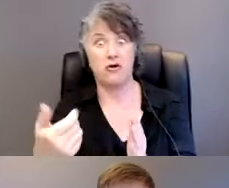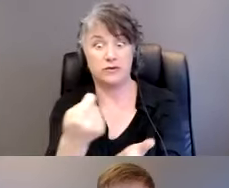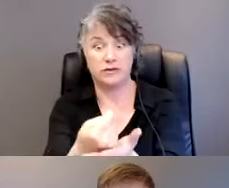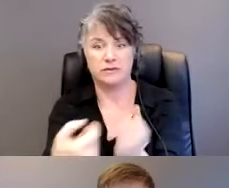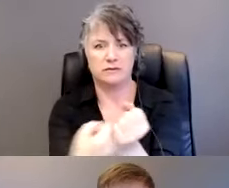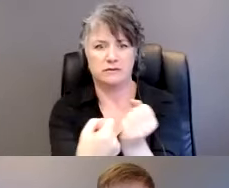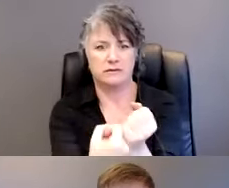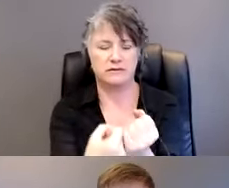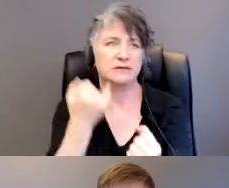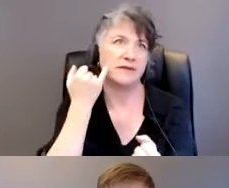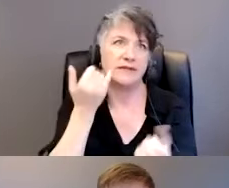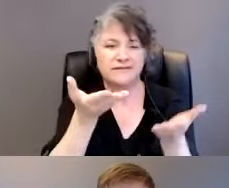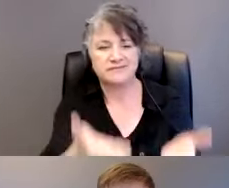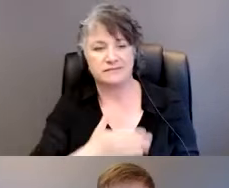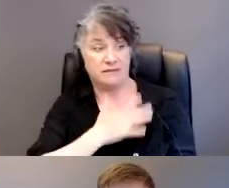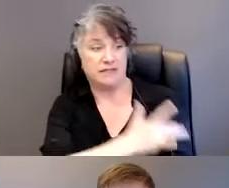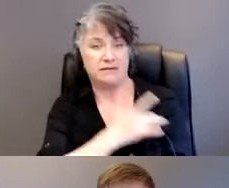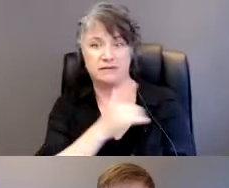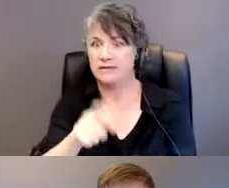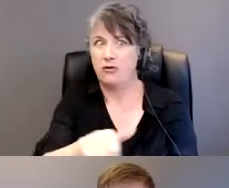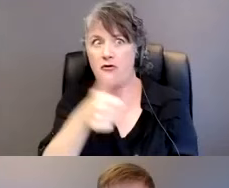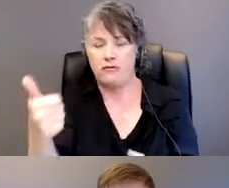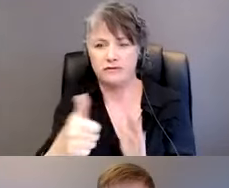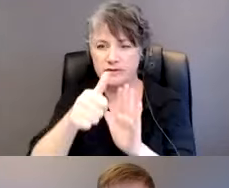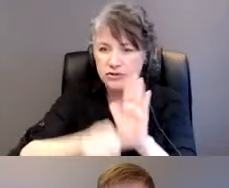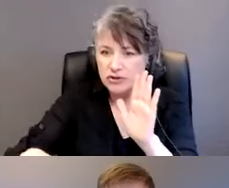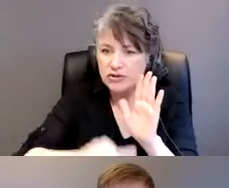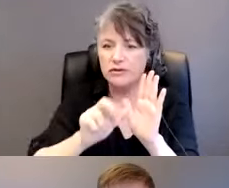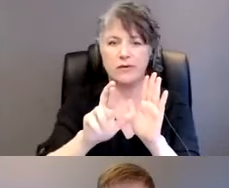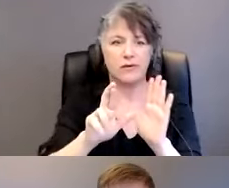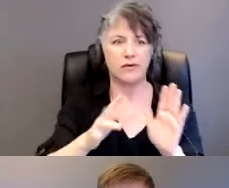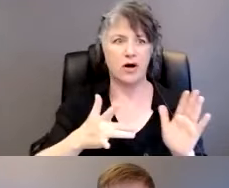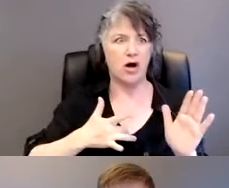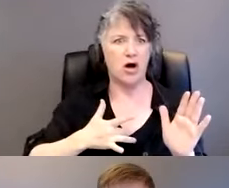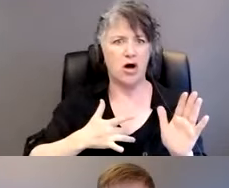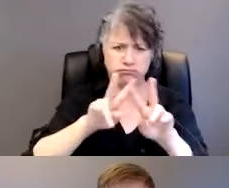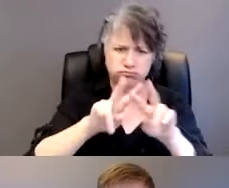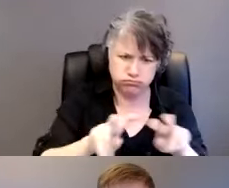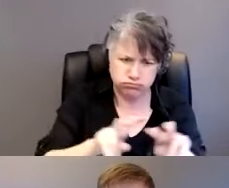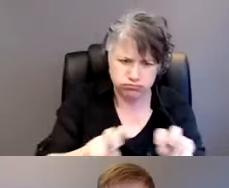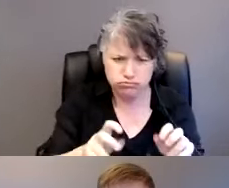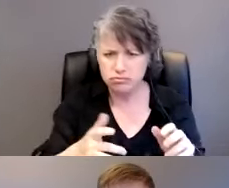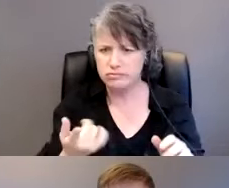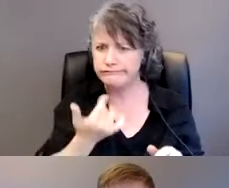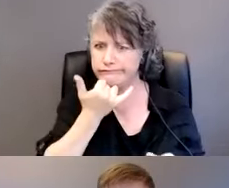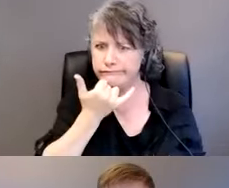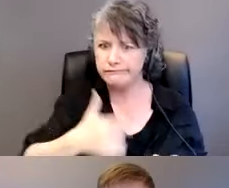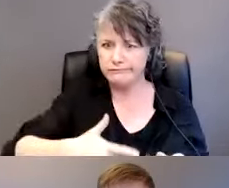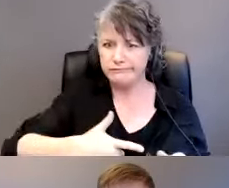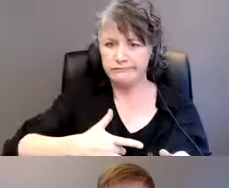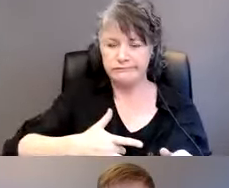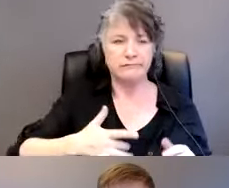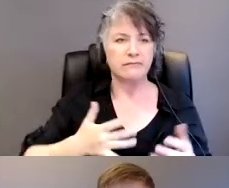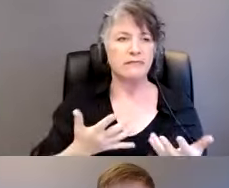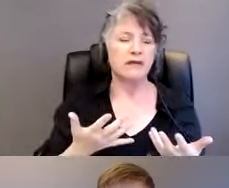maybe needs surgery or needs invasive heart investigation, it would be the physician who is